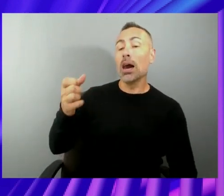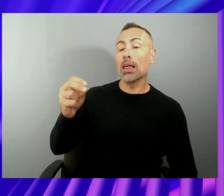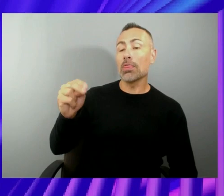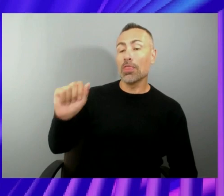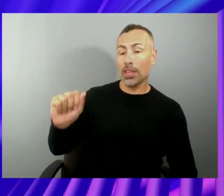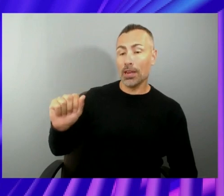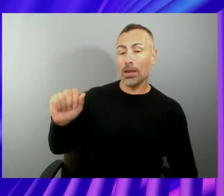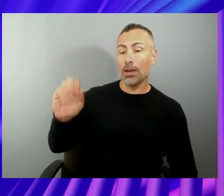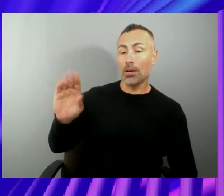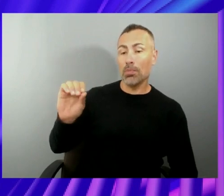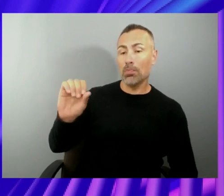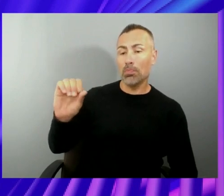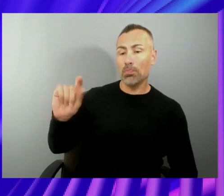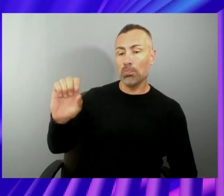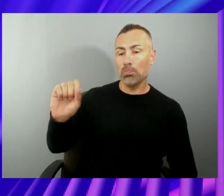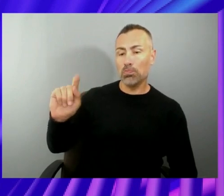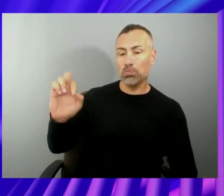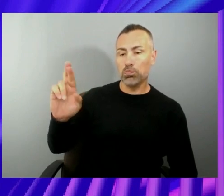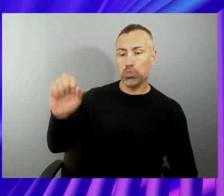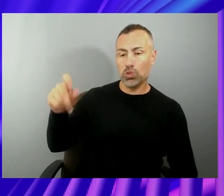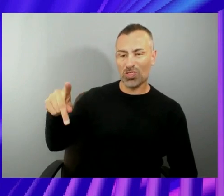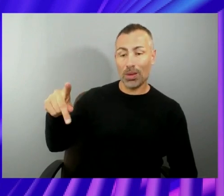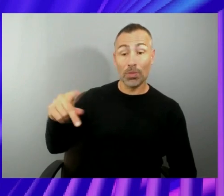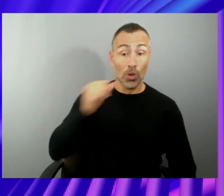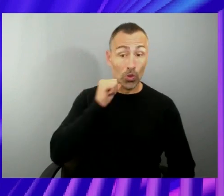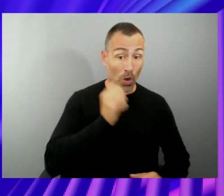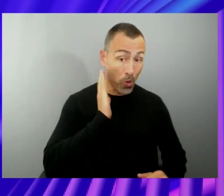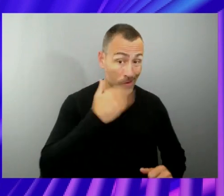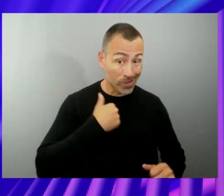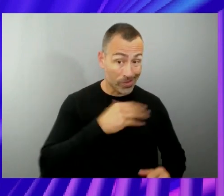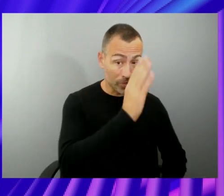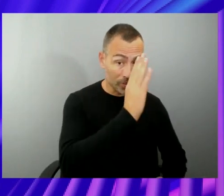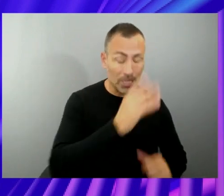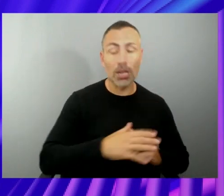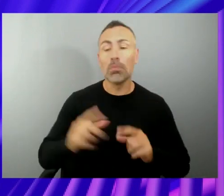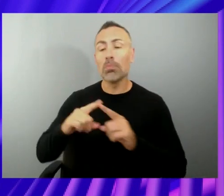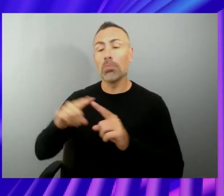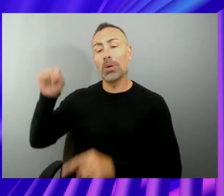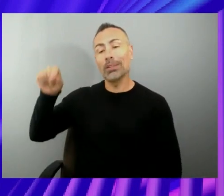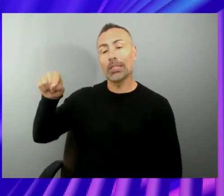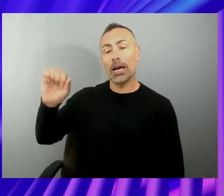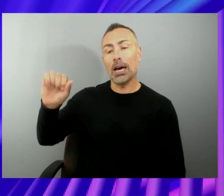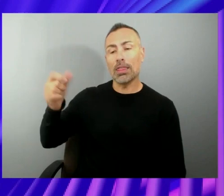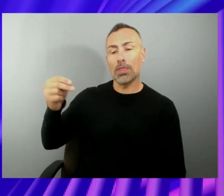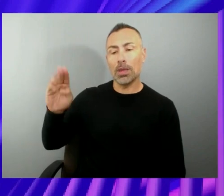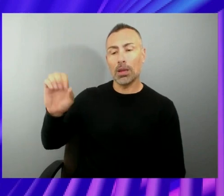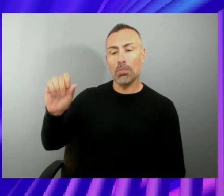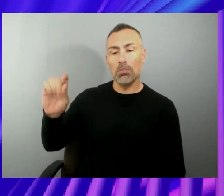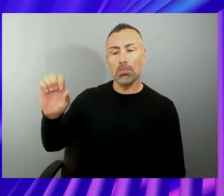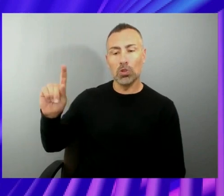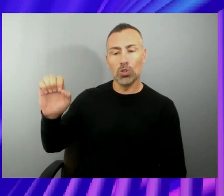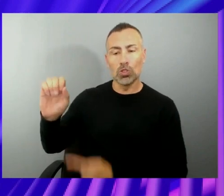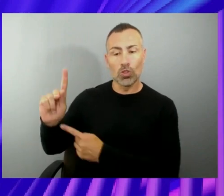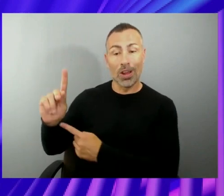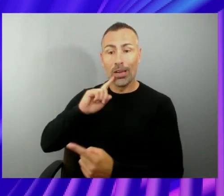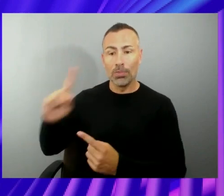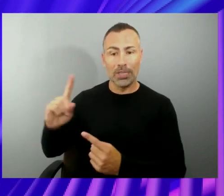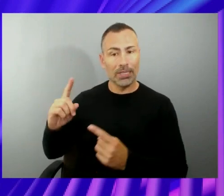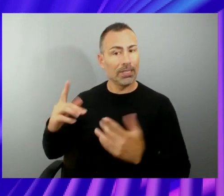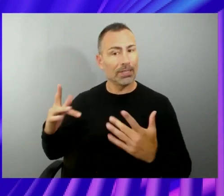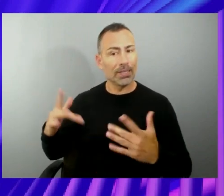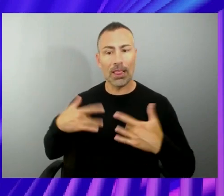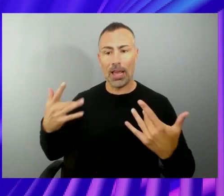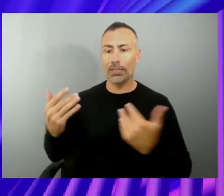are, I believe, which is great. Super lightweight, super quick way of using organic AWS tools